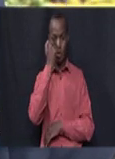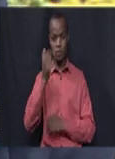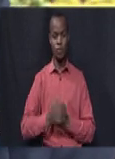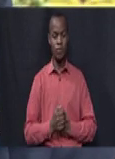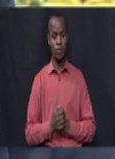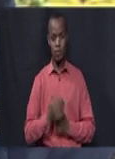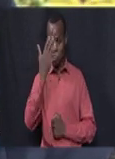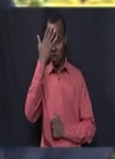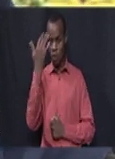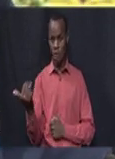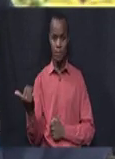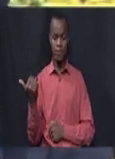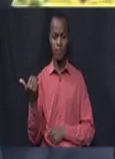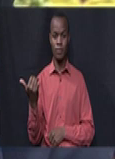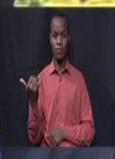just because